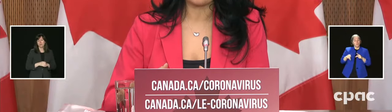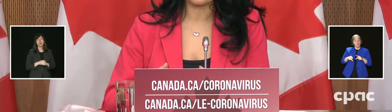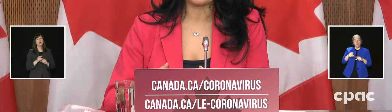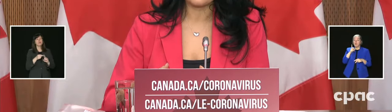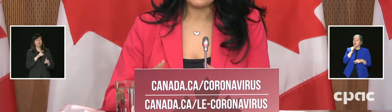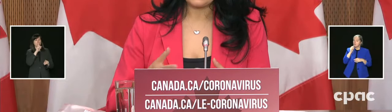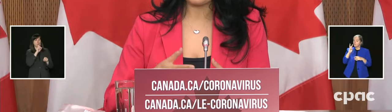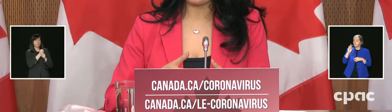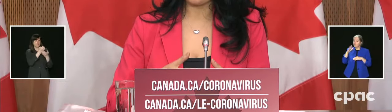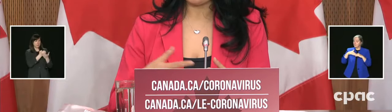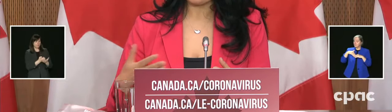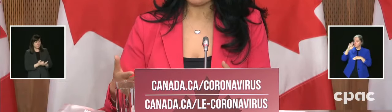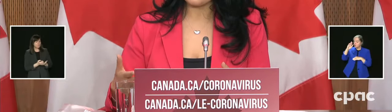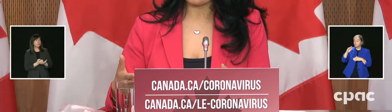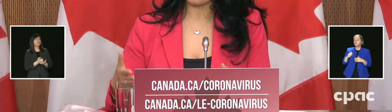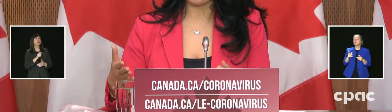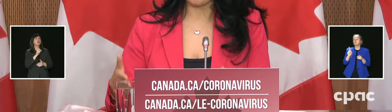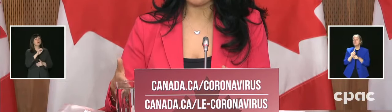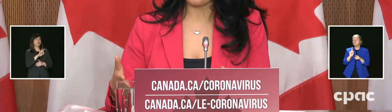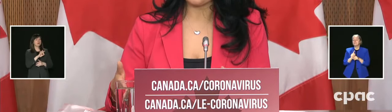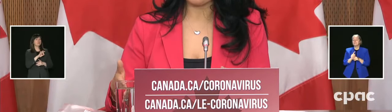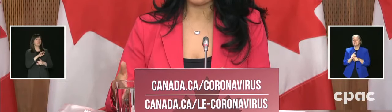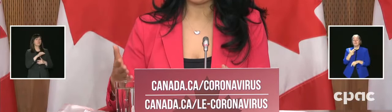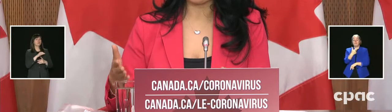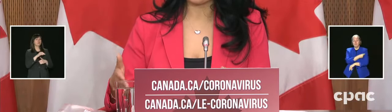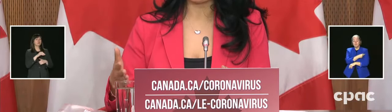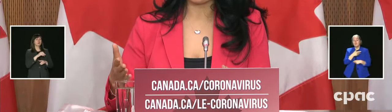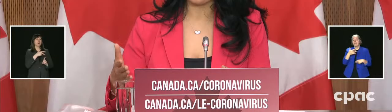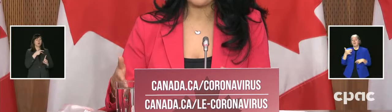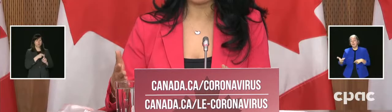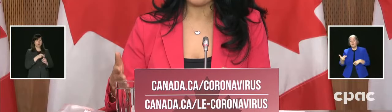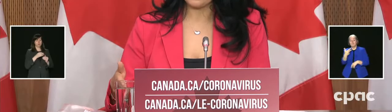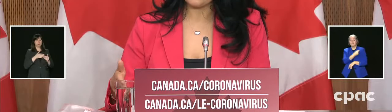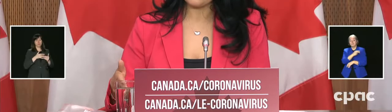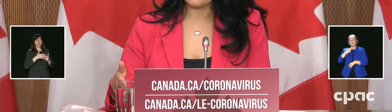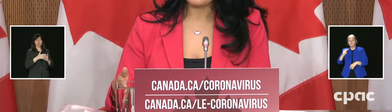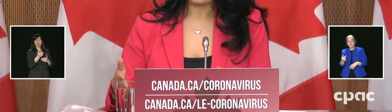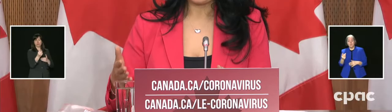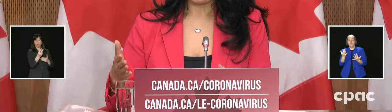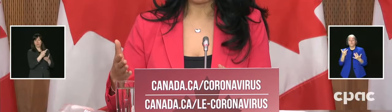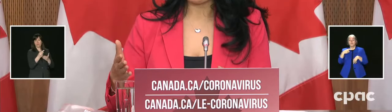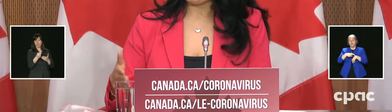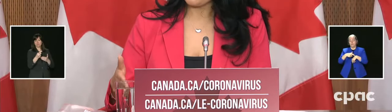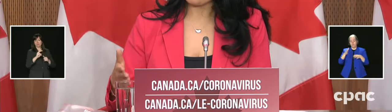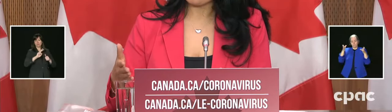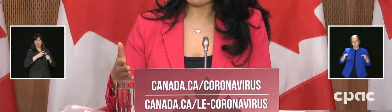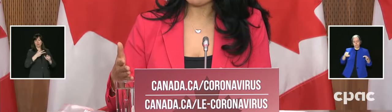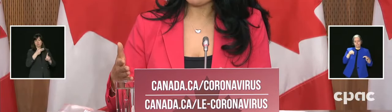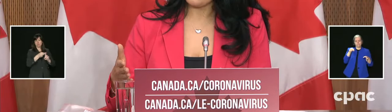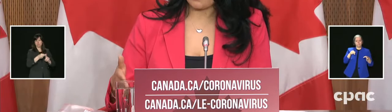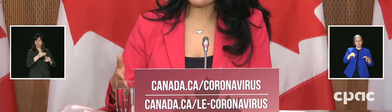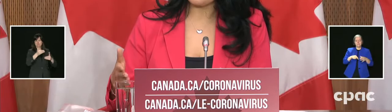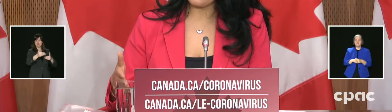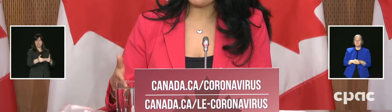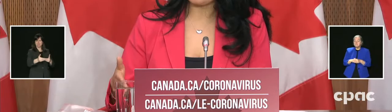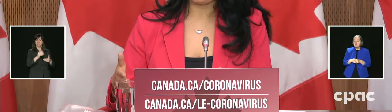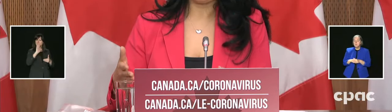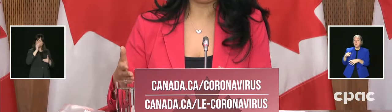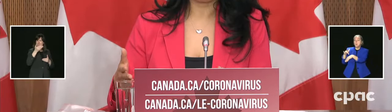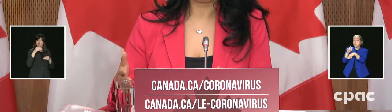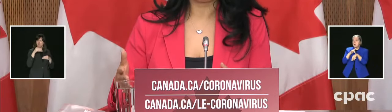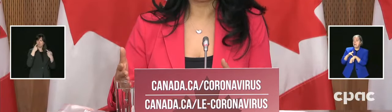real-world evidence is that the closer you get to a longer interval, so towards 12 weeks, the better the efficacy